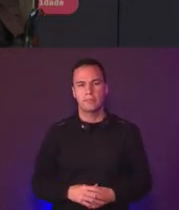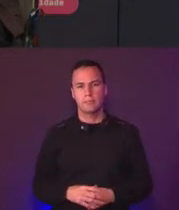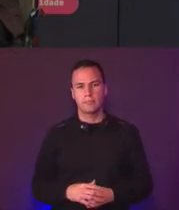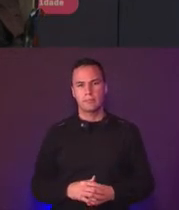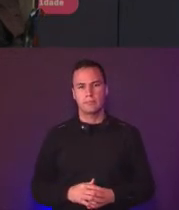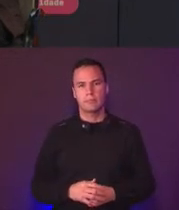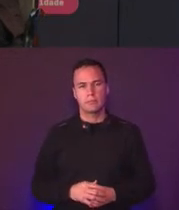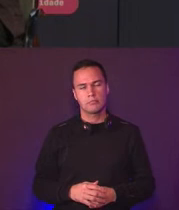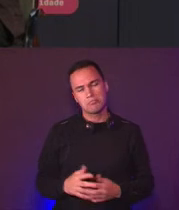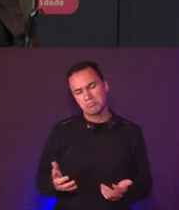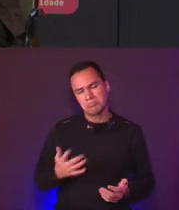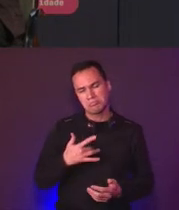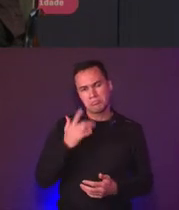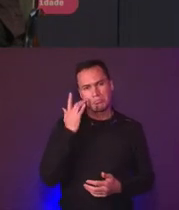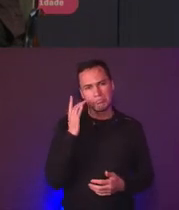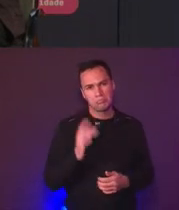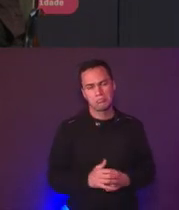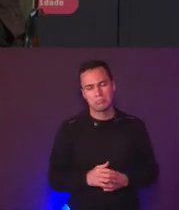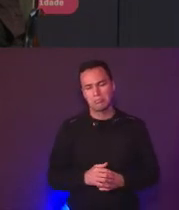So